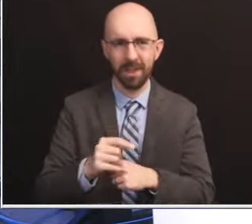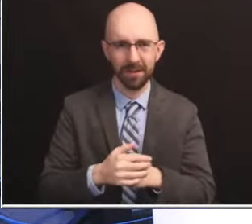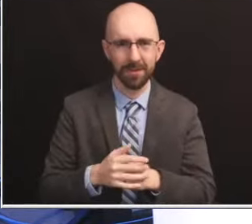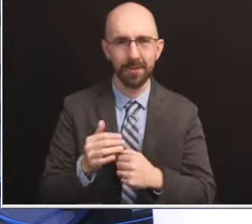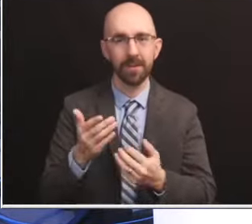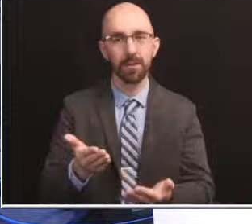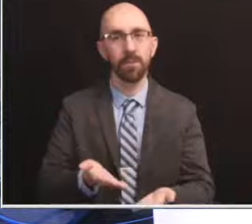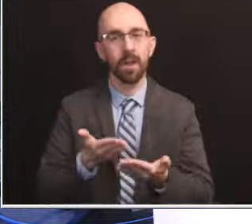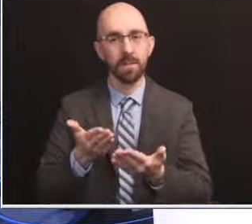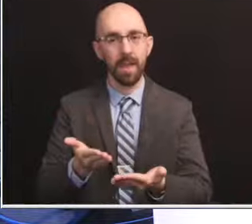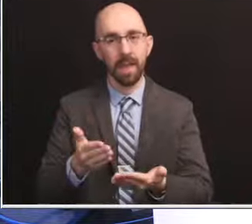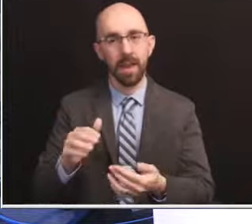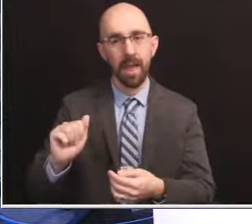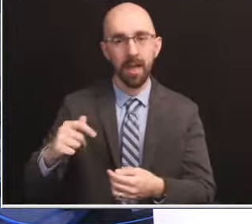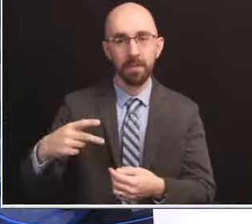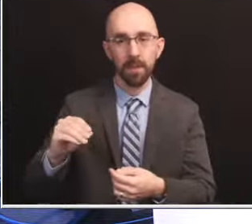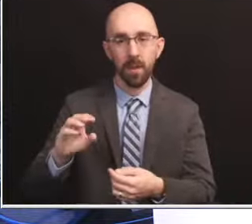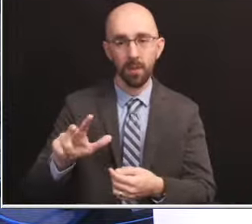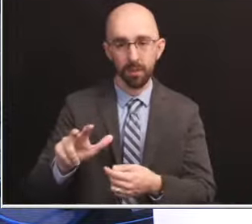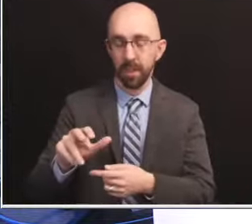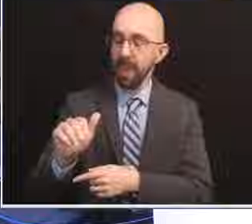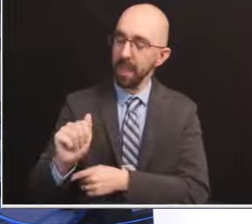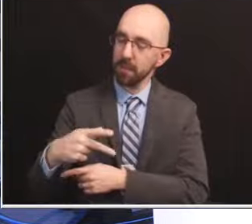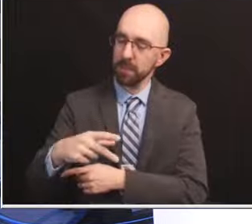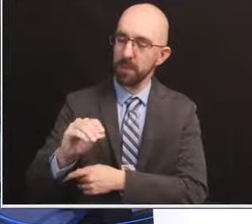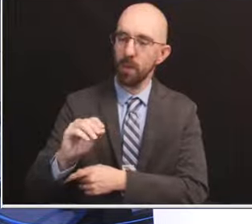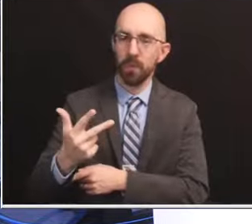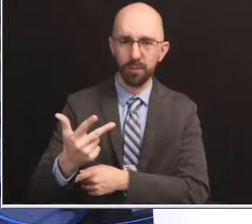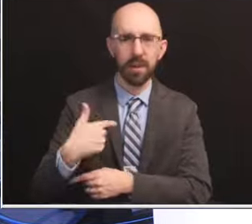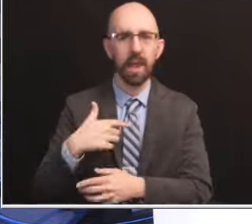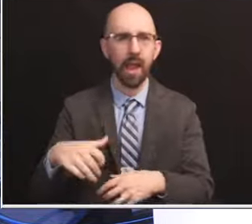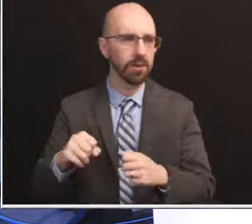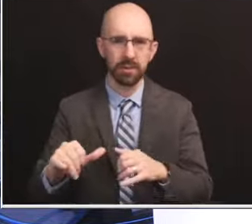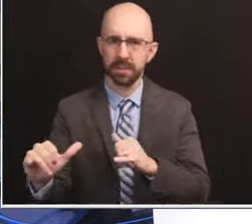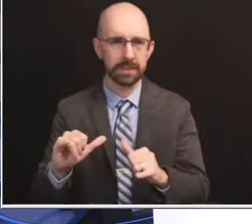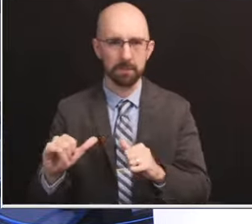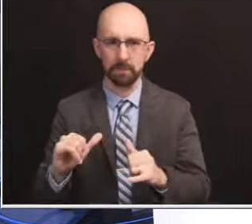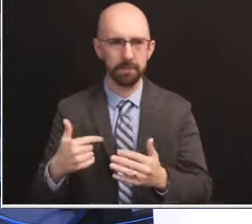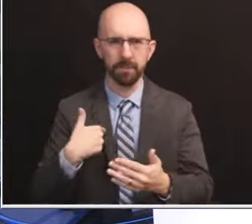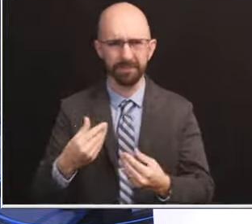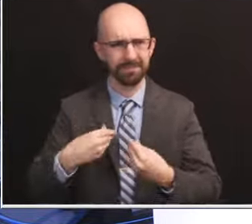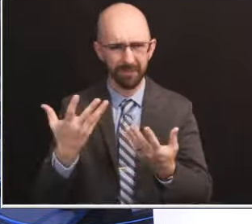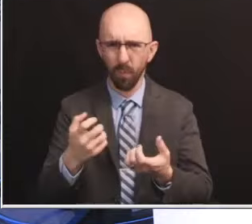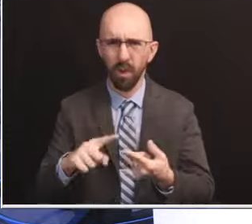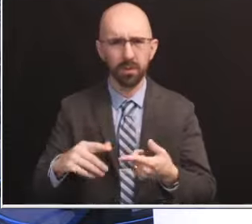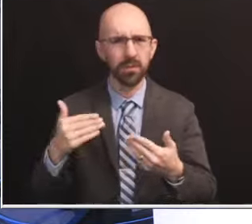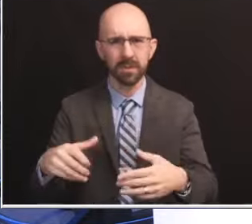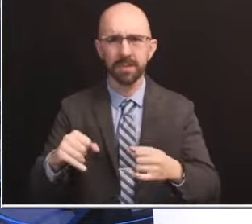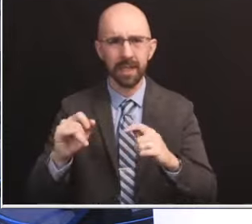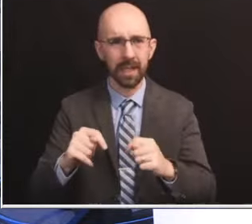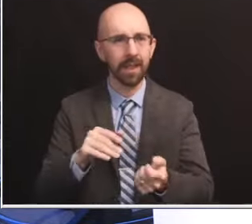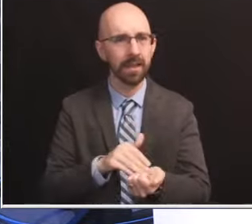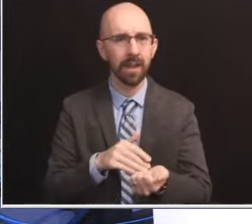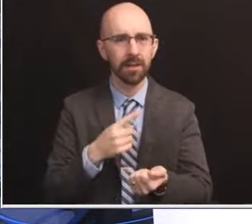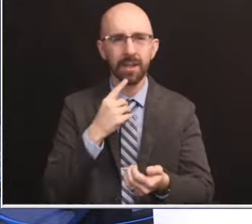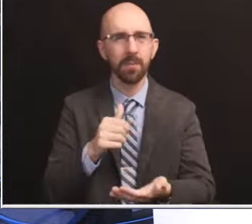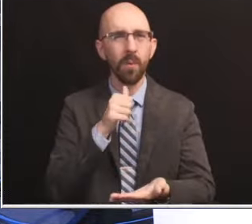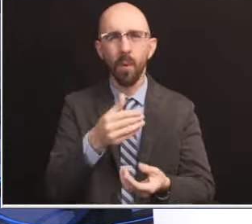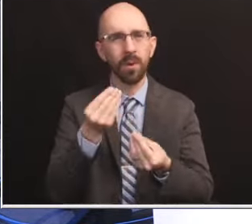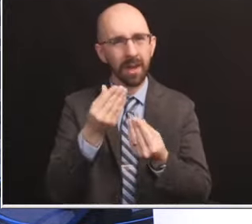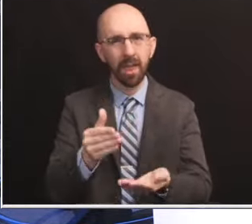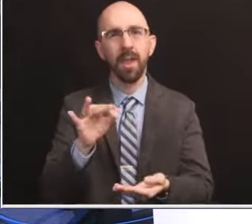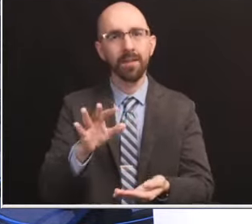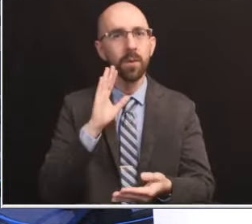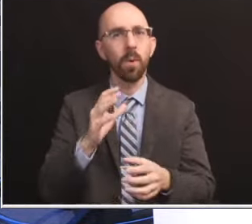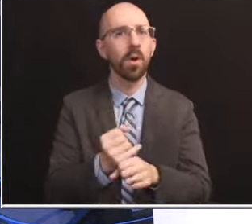the APO3 gene test, and I did the same thing. I took it. I said, I don't care, I want to take it. And then the doctors will say, but it won't tell you if you're going to get it,